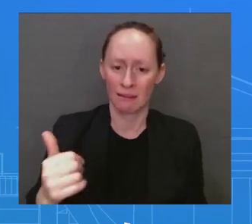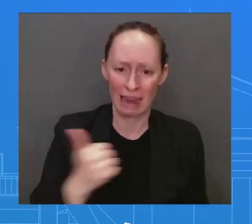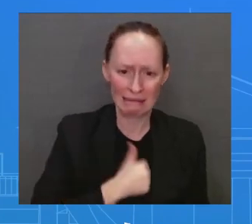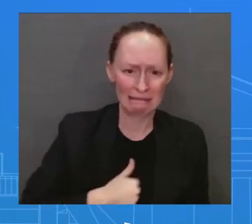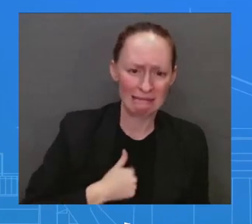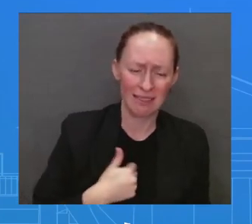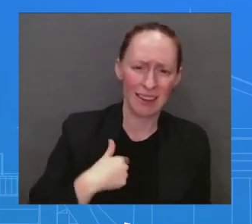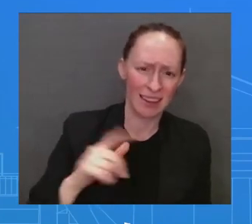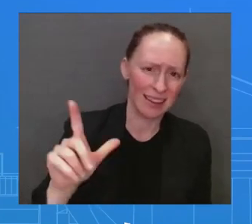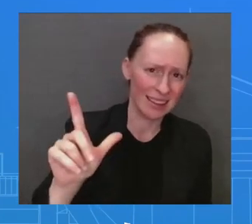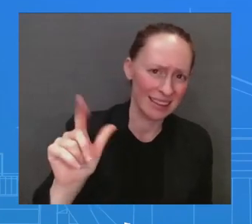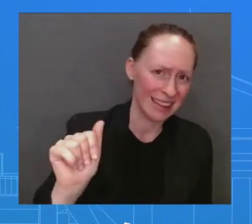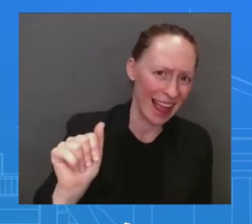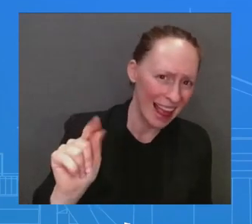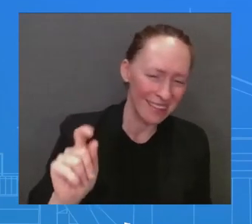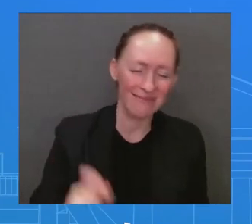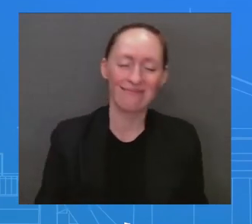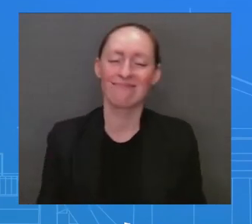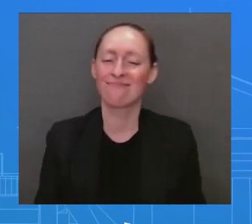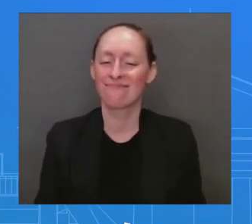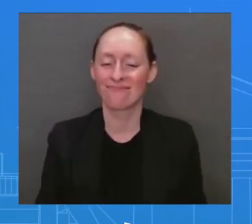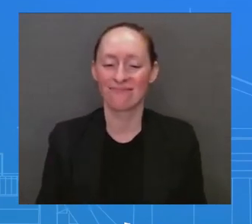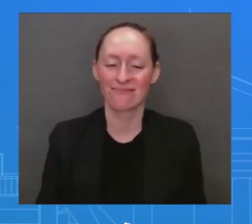See? It's my fault.